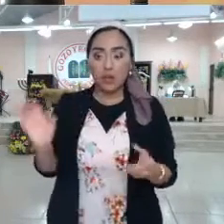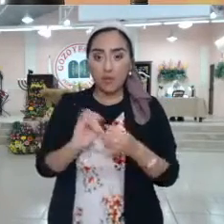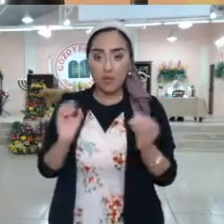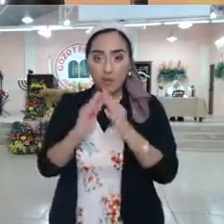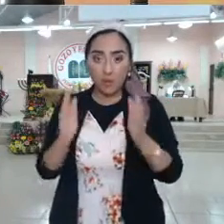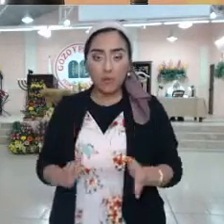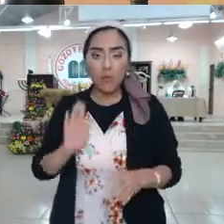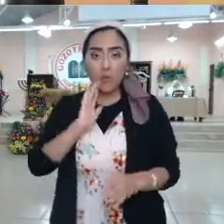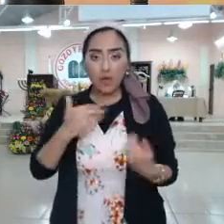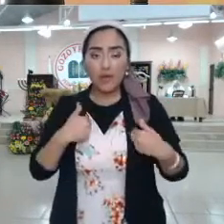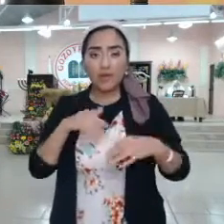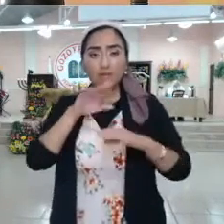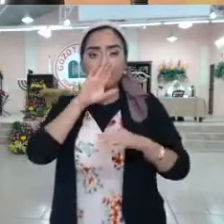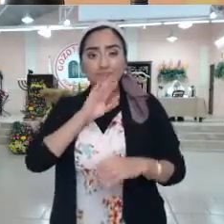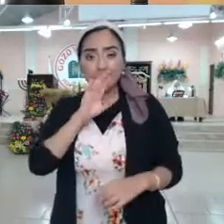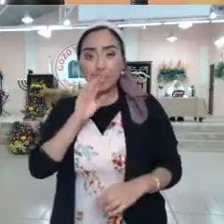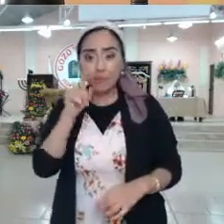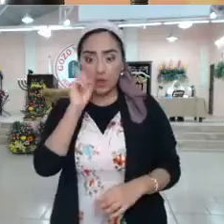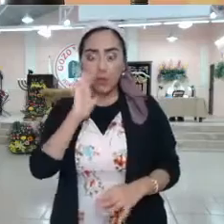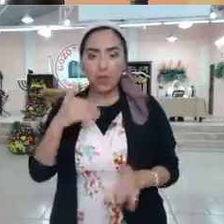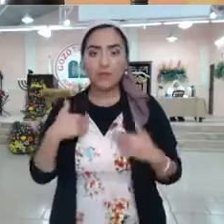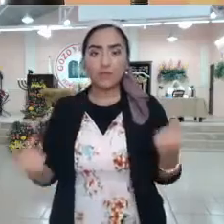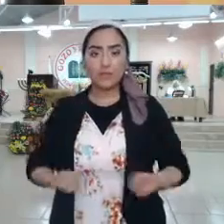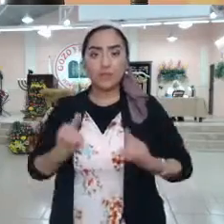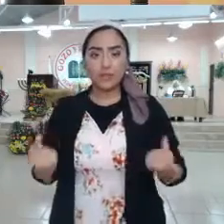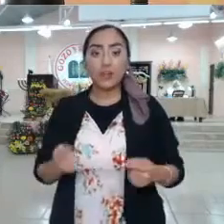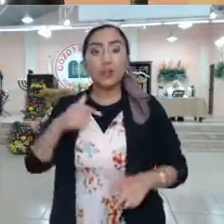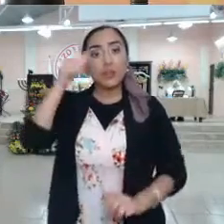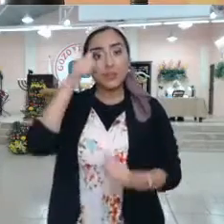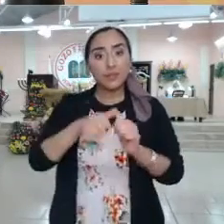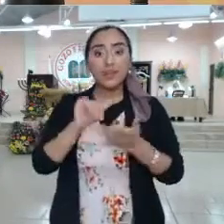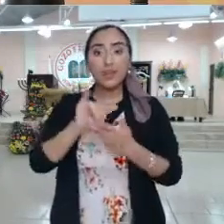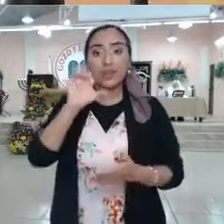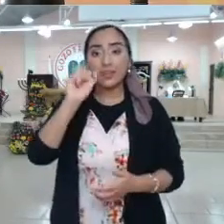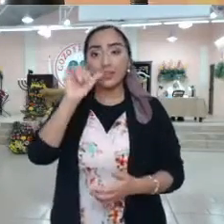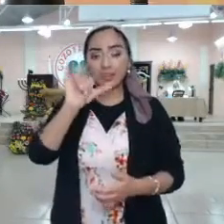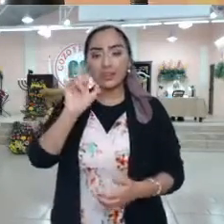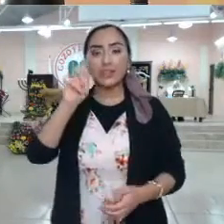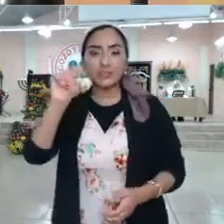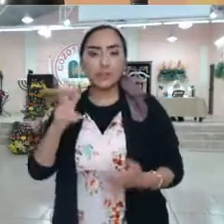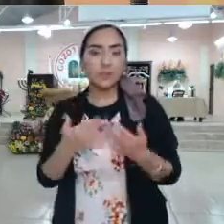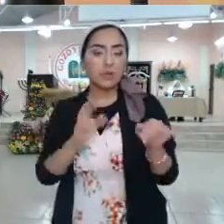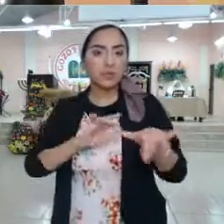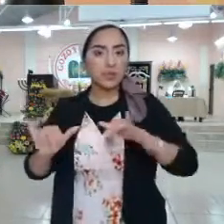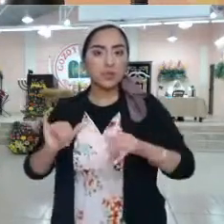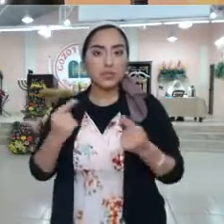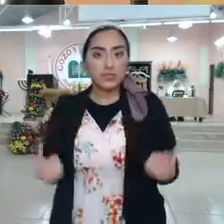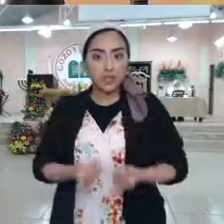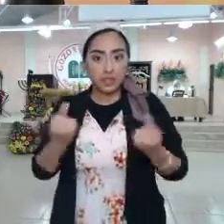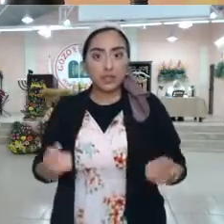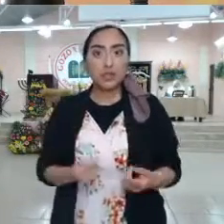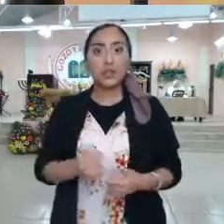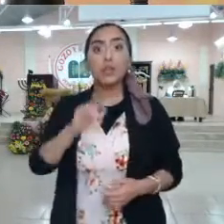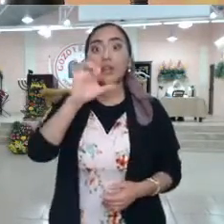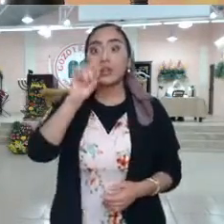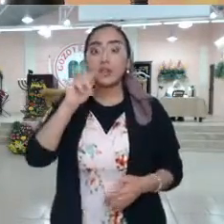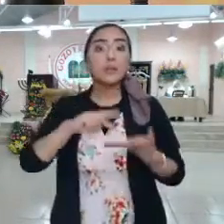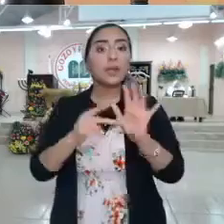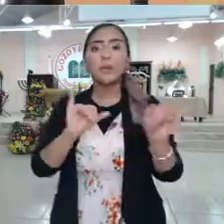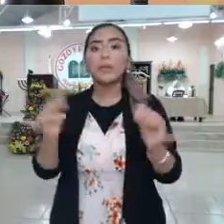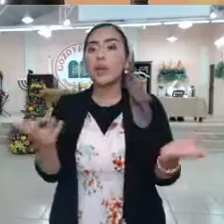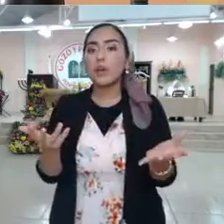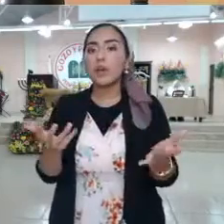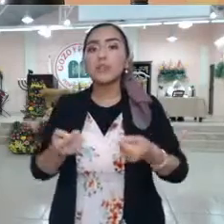in their own house, there's going to be bitterness because there's going to be sin. Let's remember that leaven is a synonym of sin. Leaven